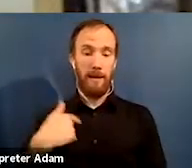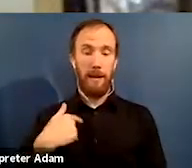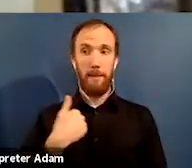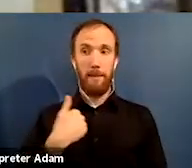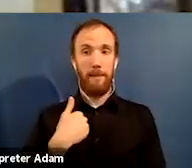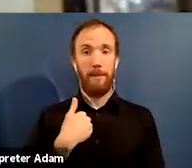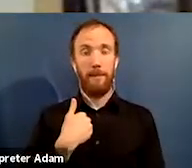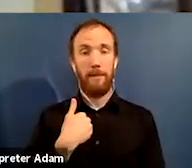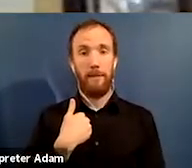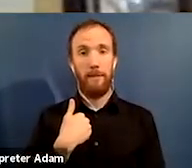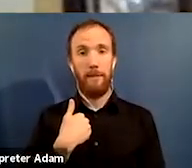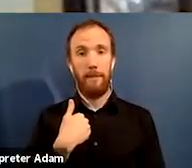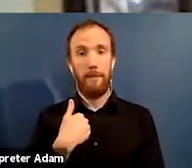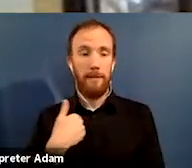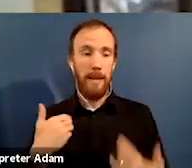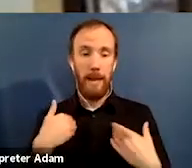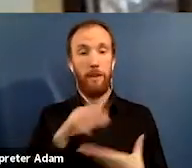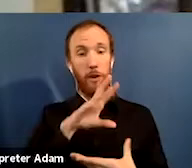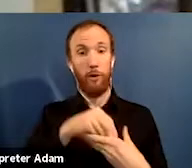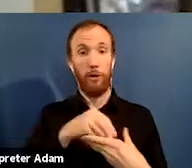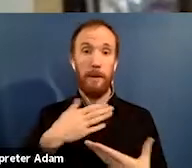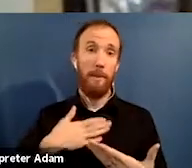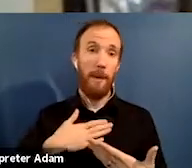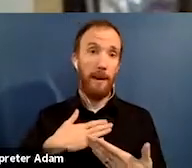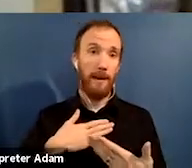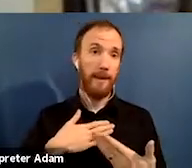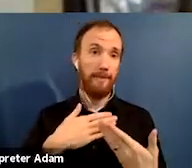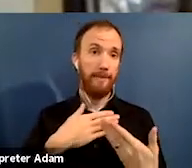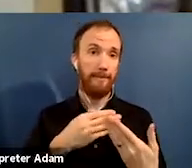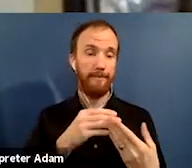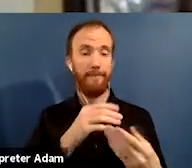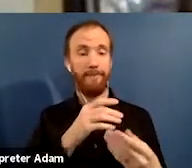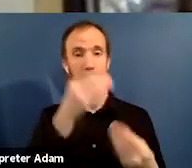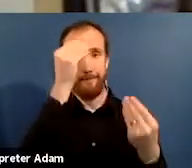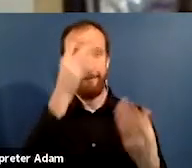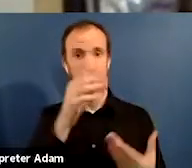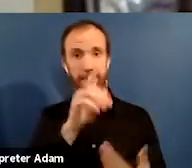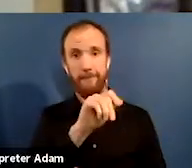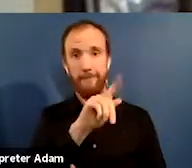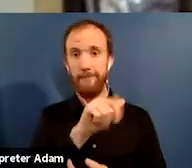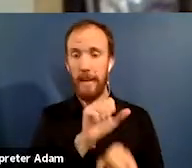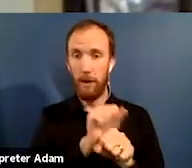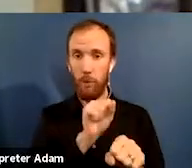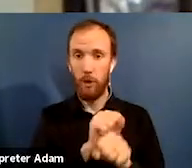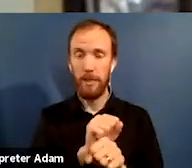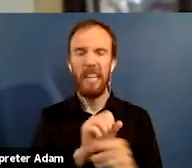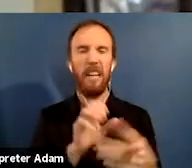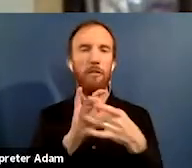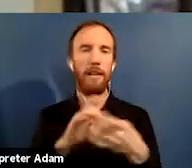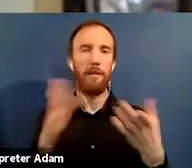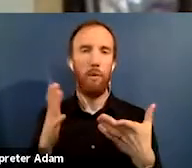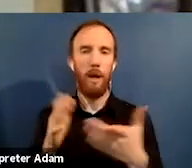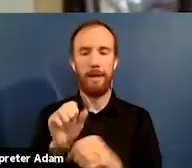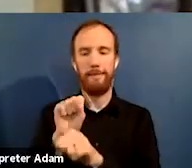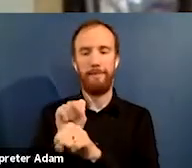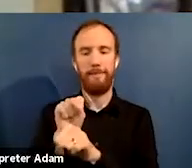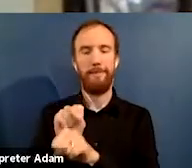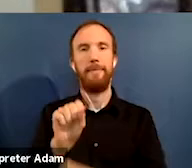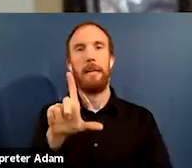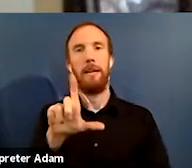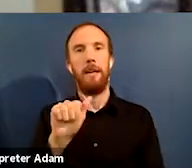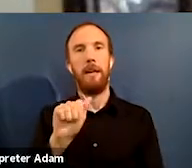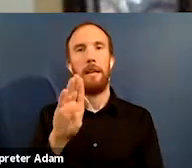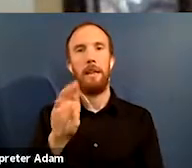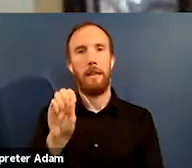of data-driven work, has to do with questions of labor. And, this is another situation where